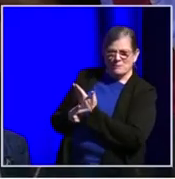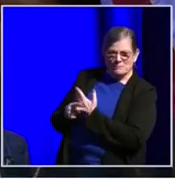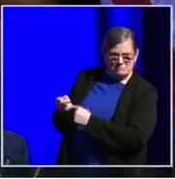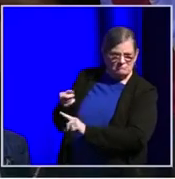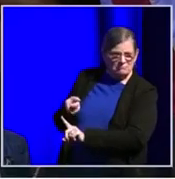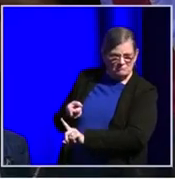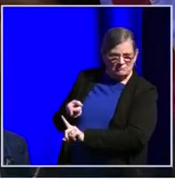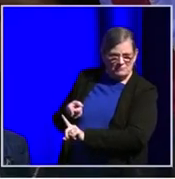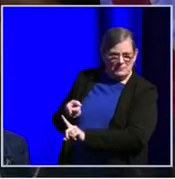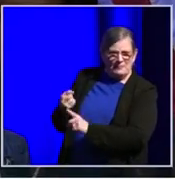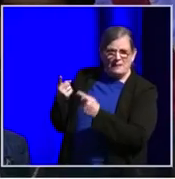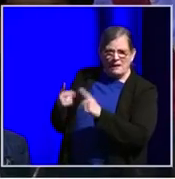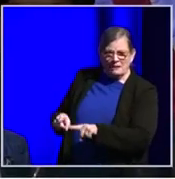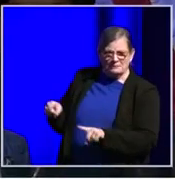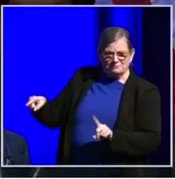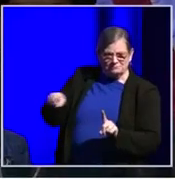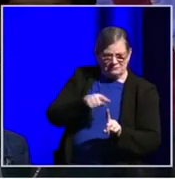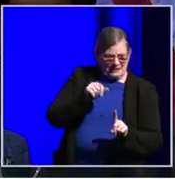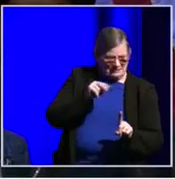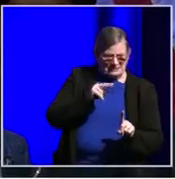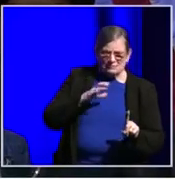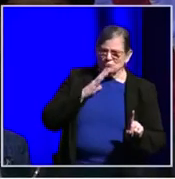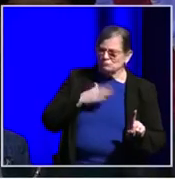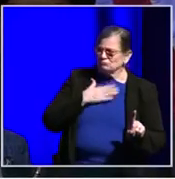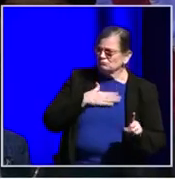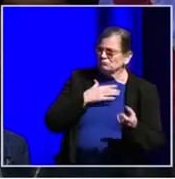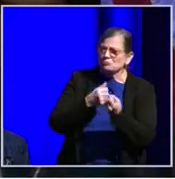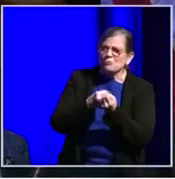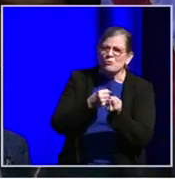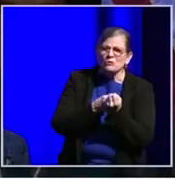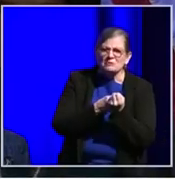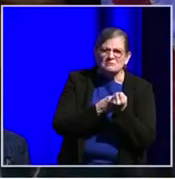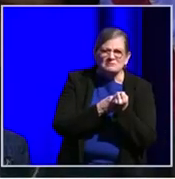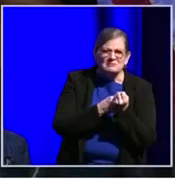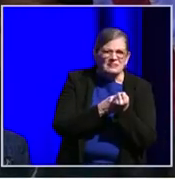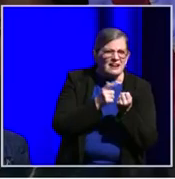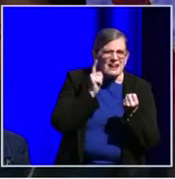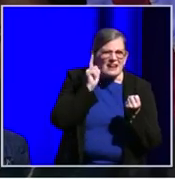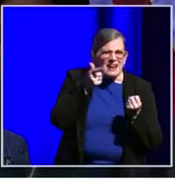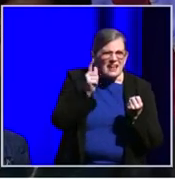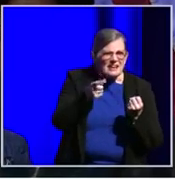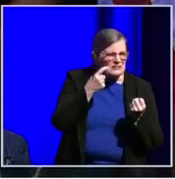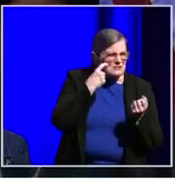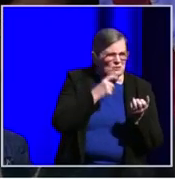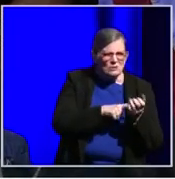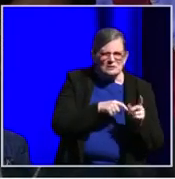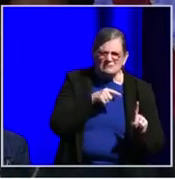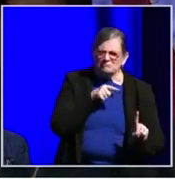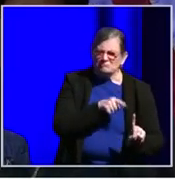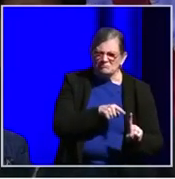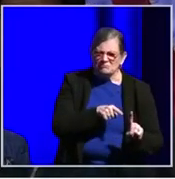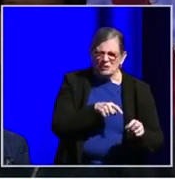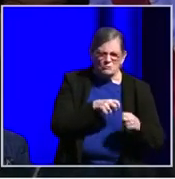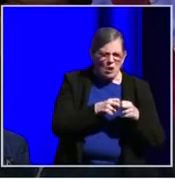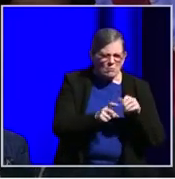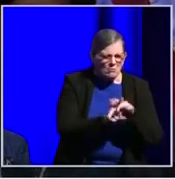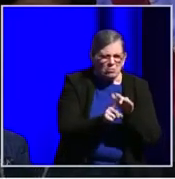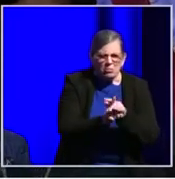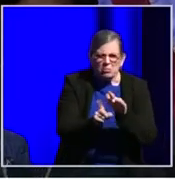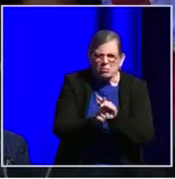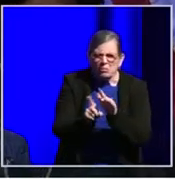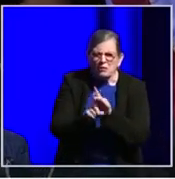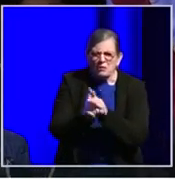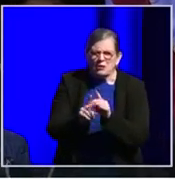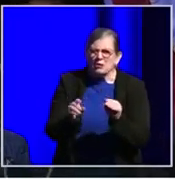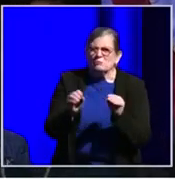but several years ago it became clear that the issues we faced needed still more resources. By establishing a grant for a plaza manager,